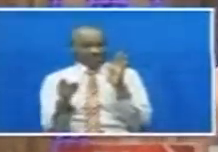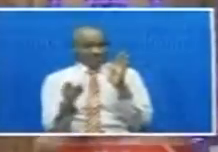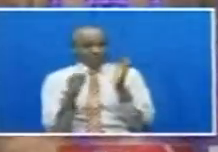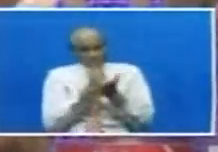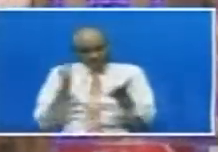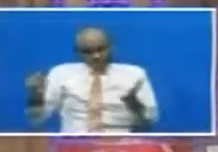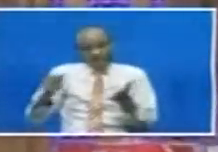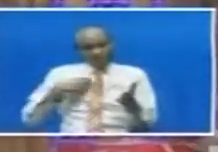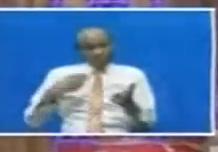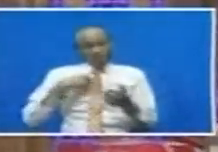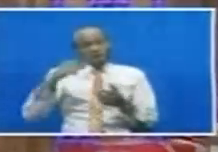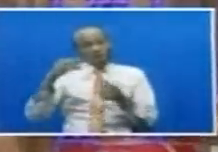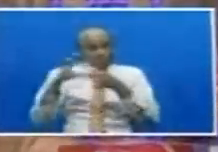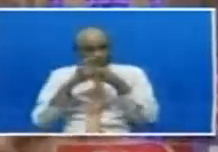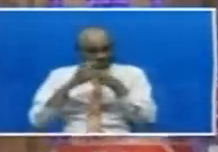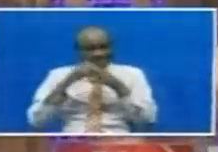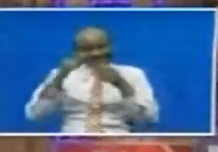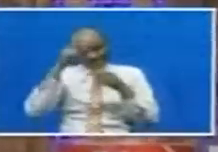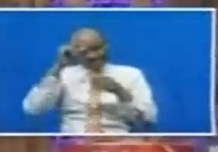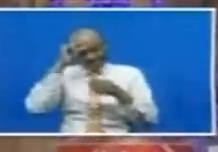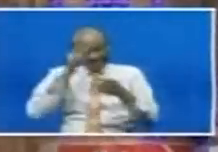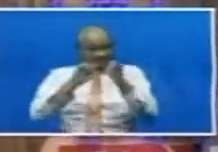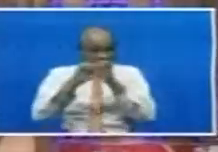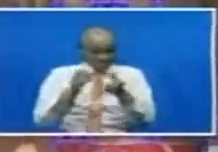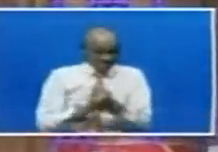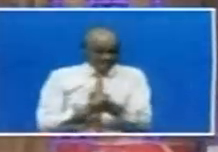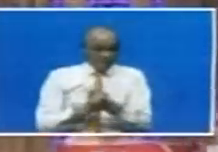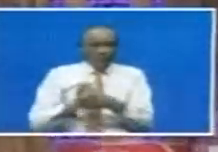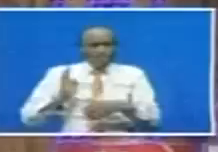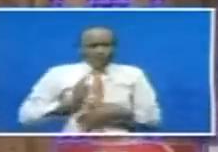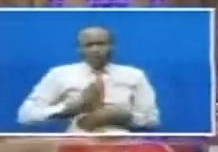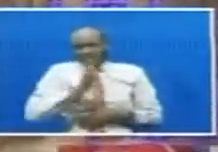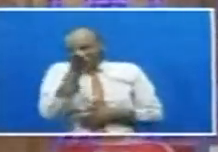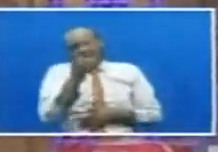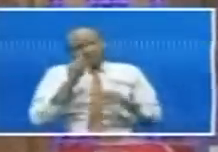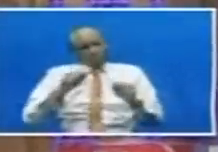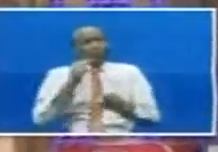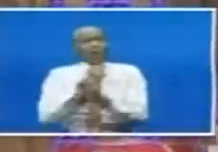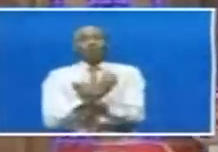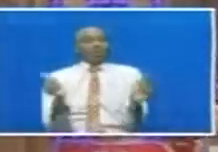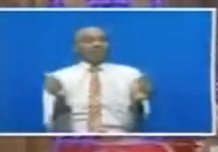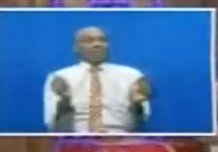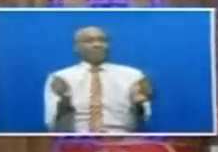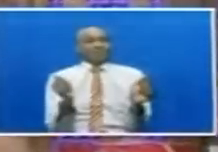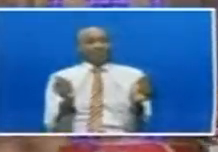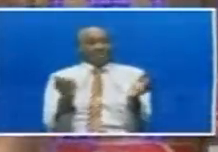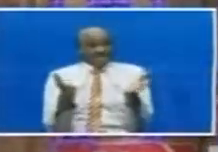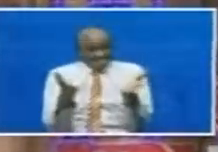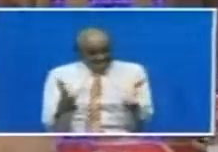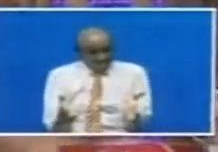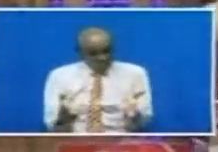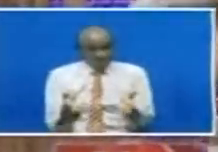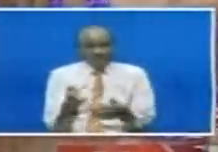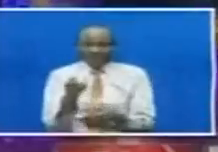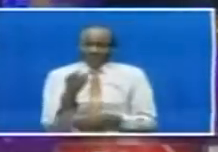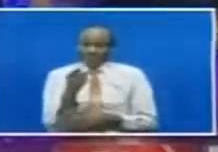to corporate governance that make sure that boards that are appointed are able to do their work. Now, KK is obviously